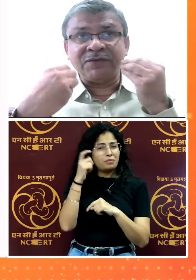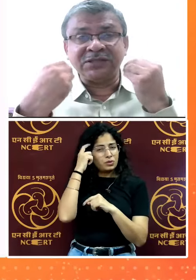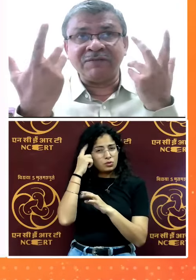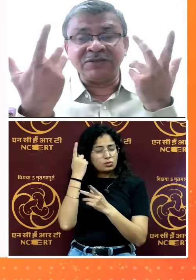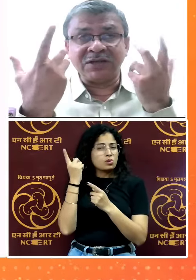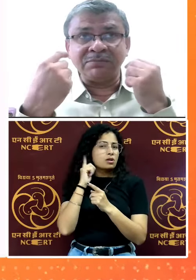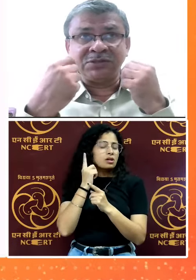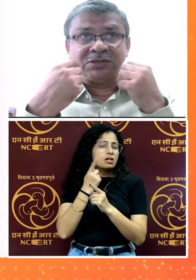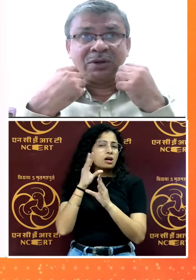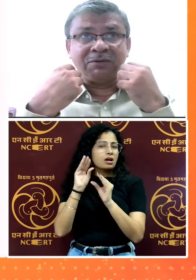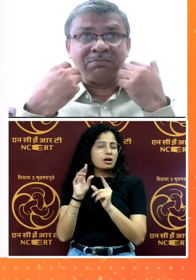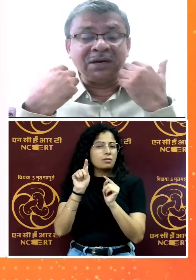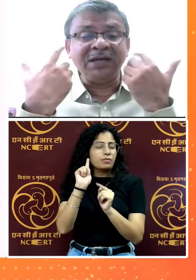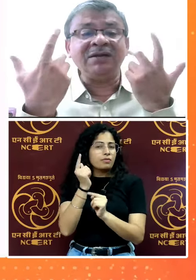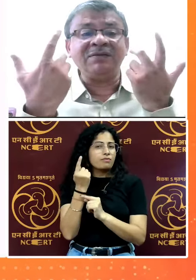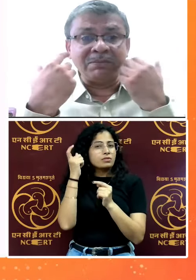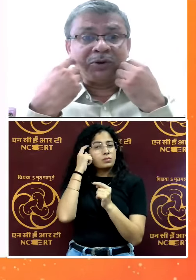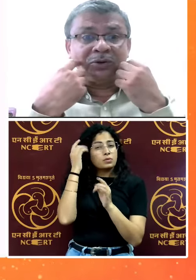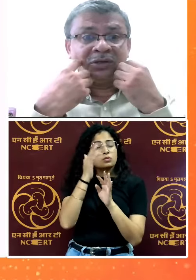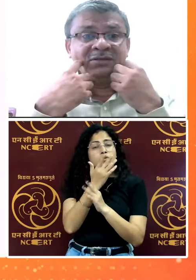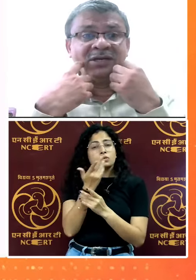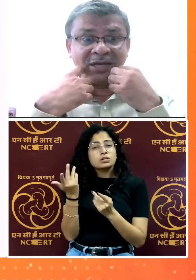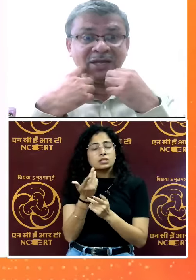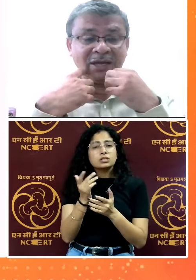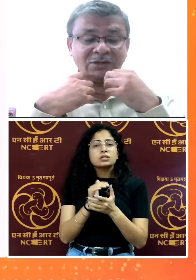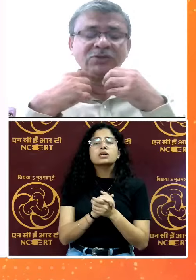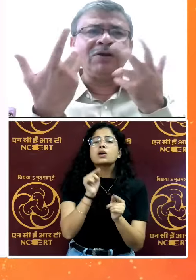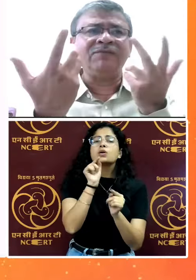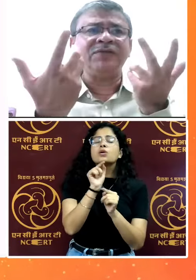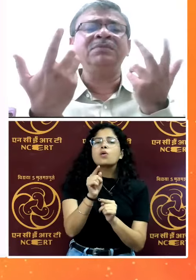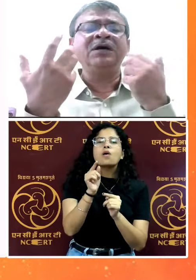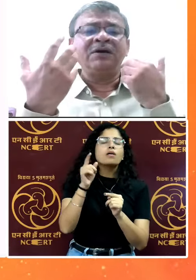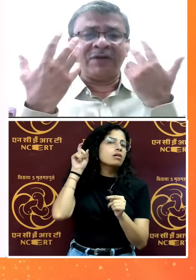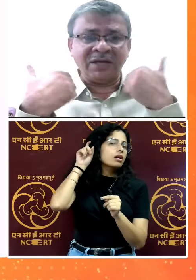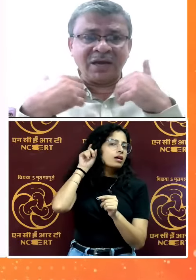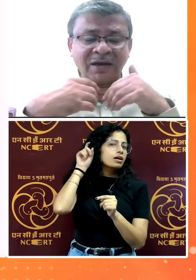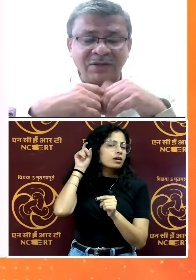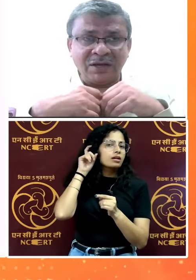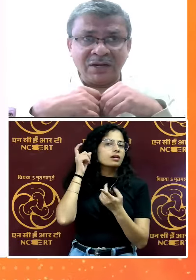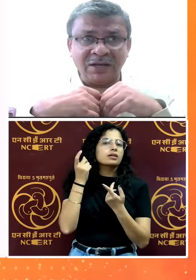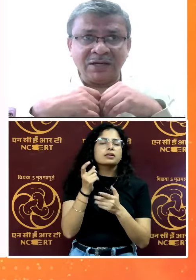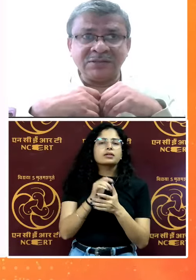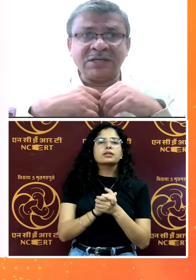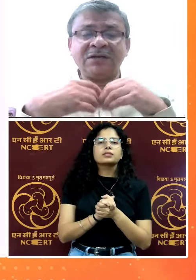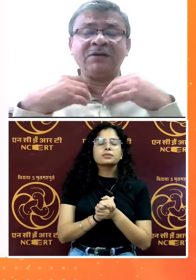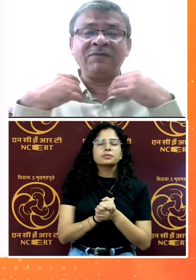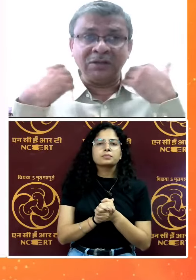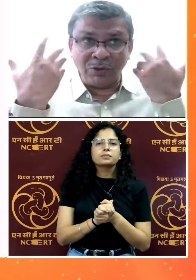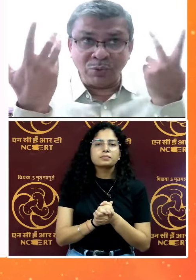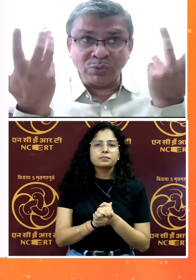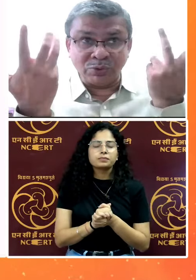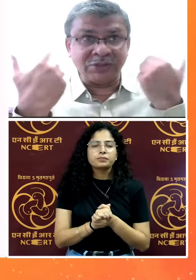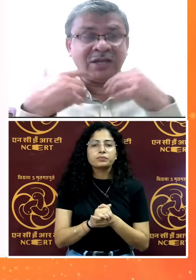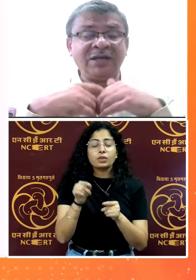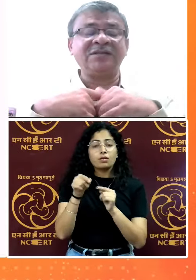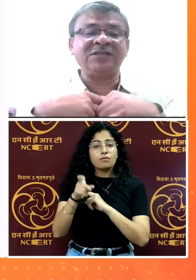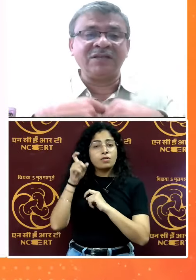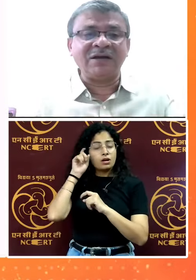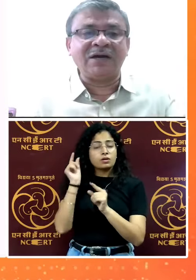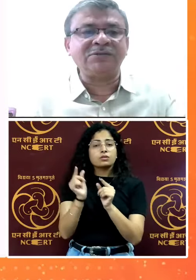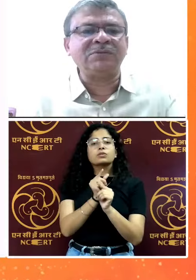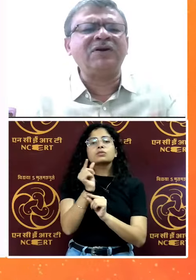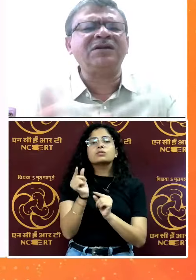the first thing which comes into our mind is about the hearing aids. All of them, when they have the hearing aids, and when they use those hearing